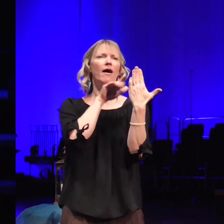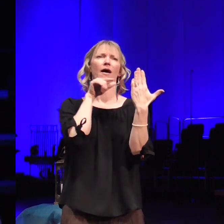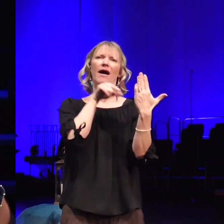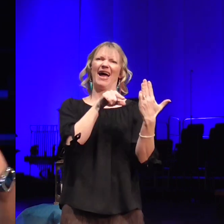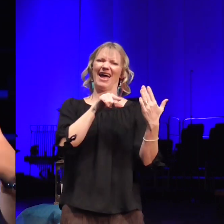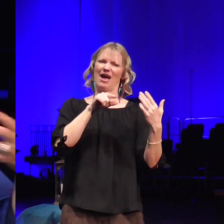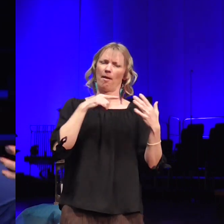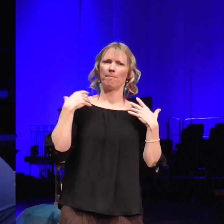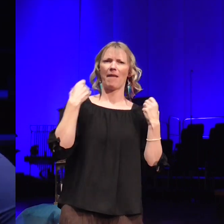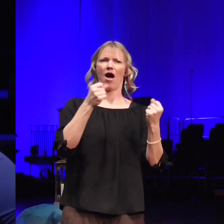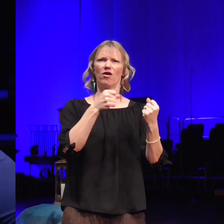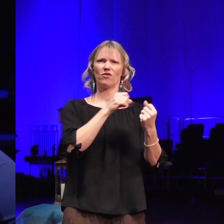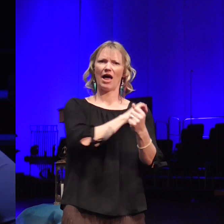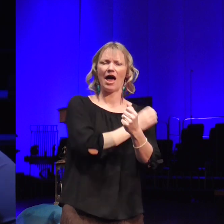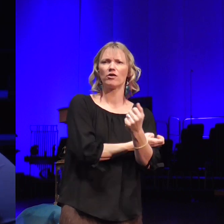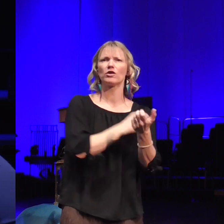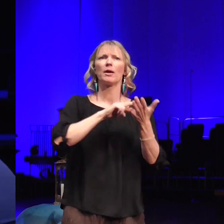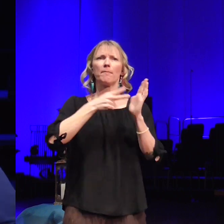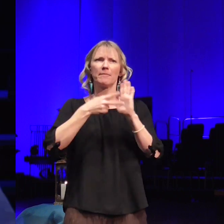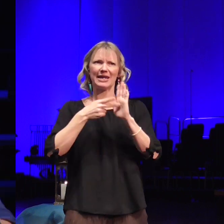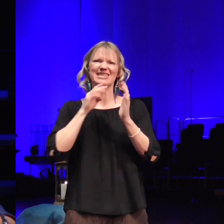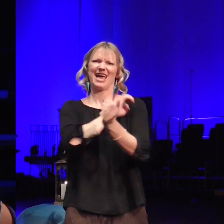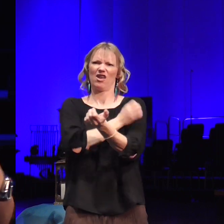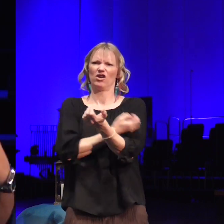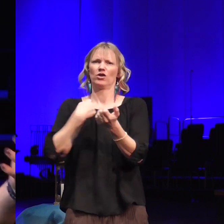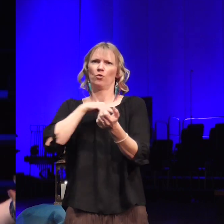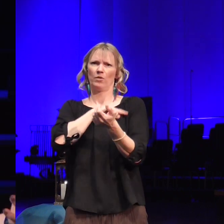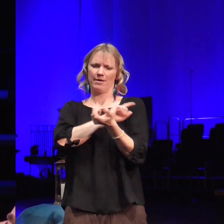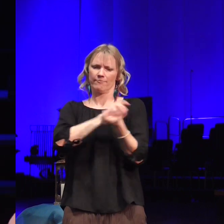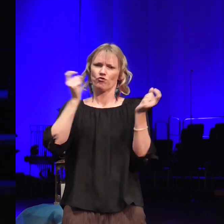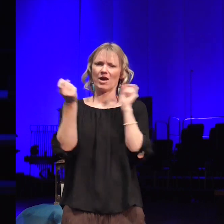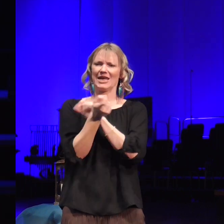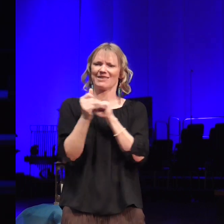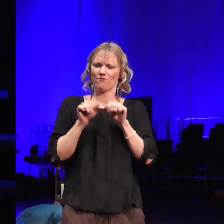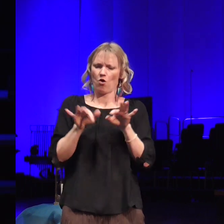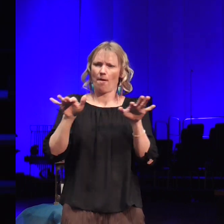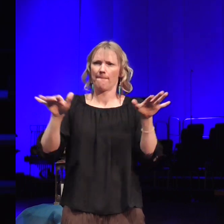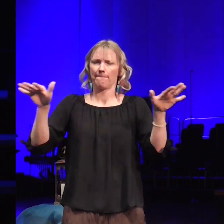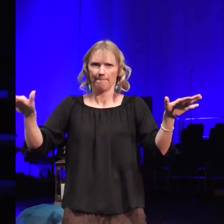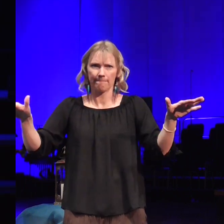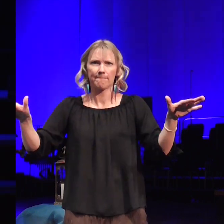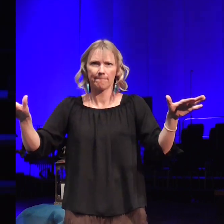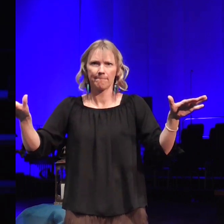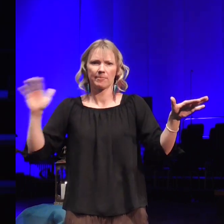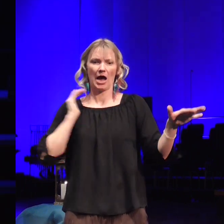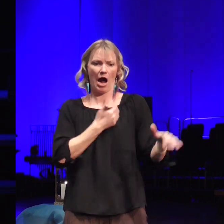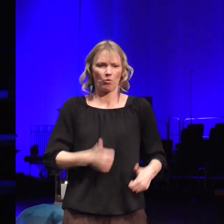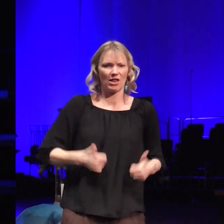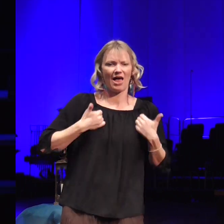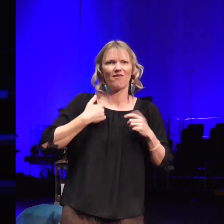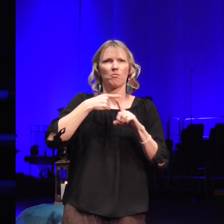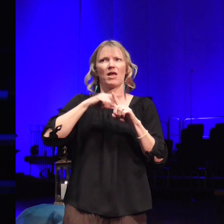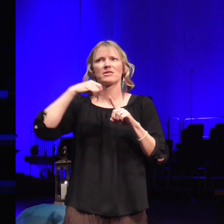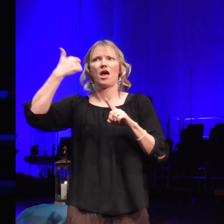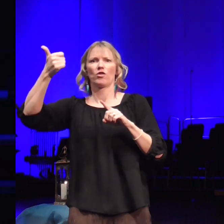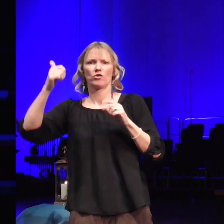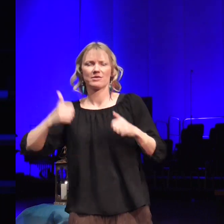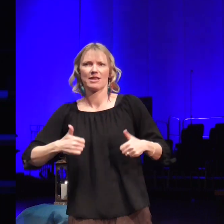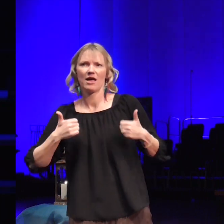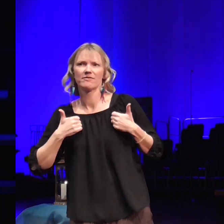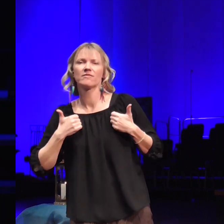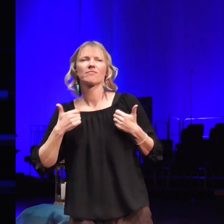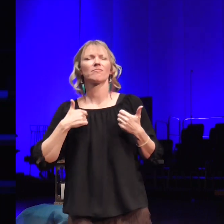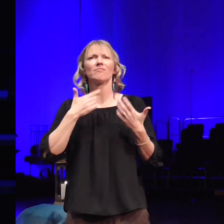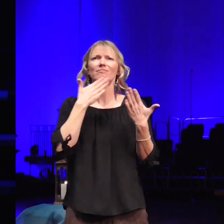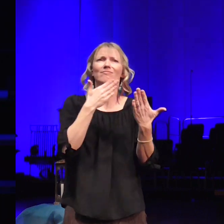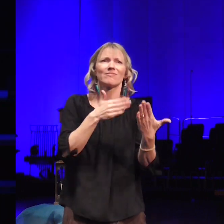are a transforming energy ourselves unto our life and the life we share together. And I'm grateful that this is who and what we are.